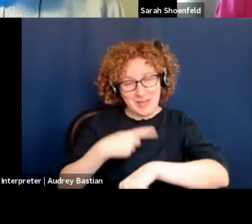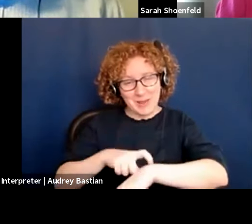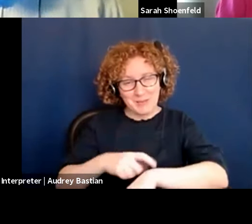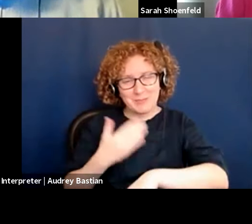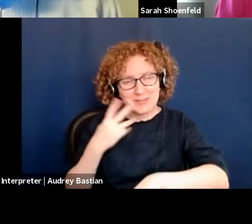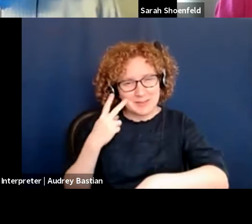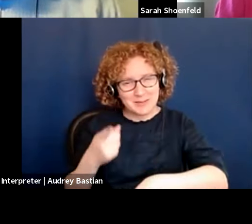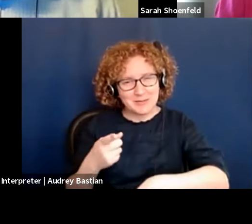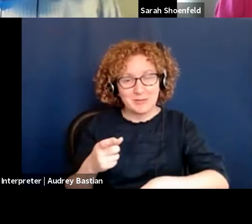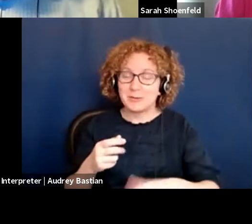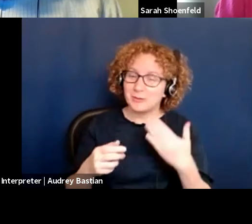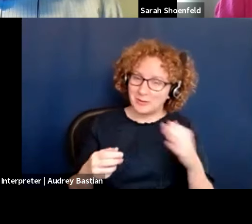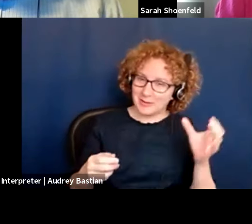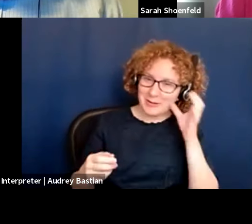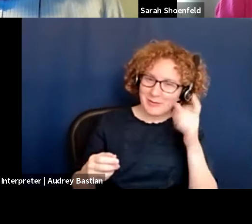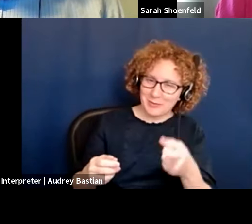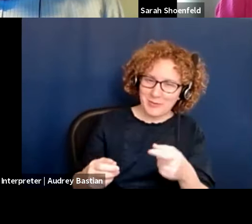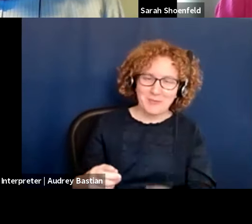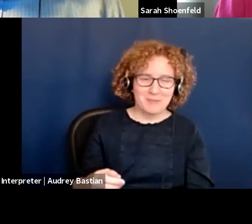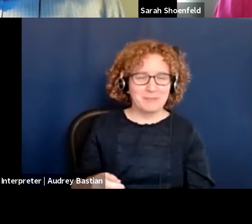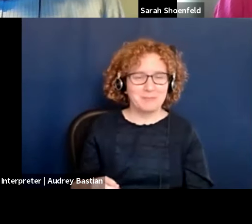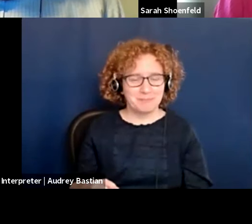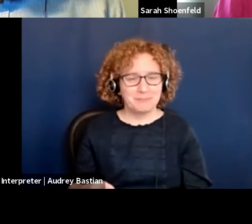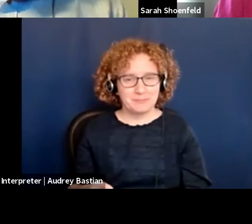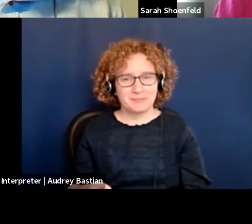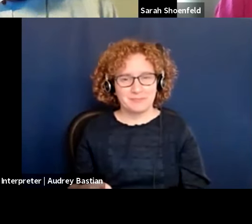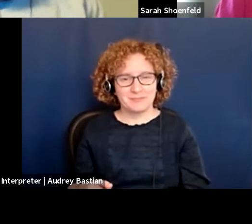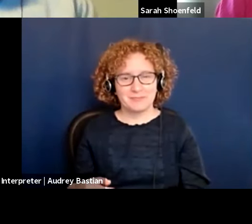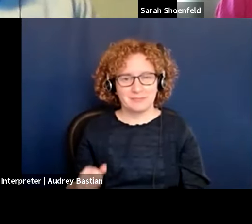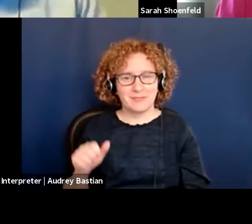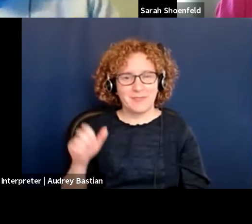you. Good to hear from you. Yes, I can hear you.